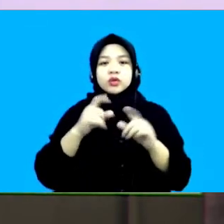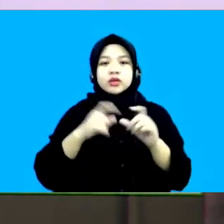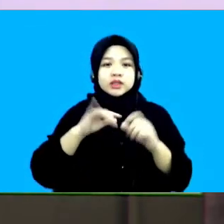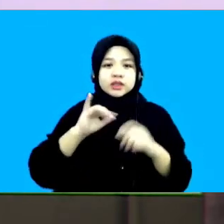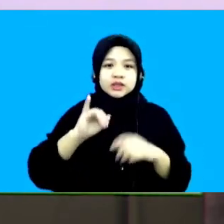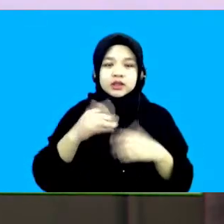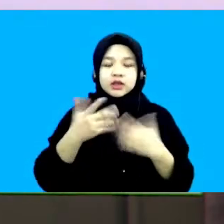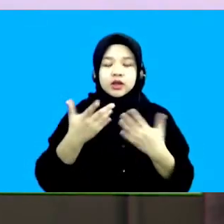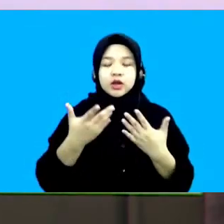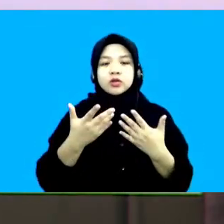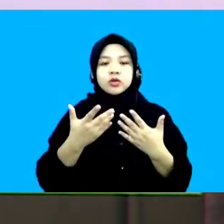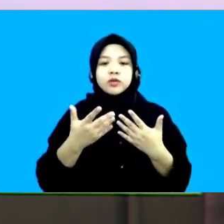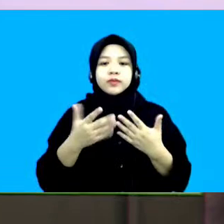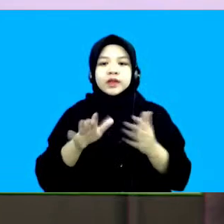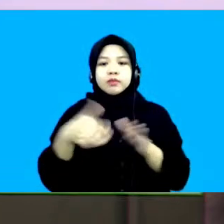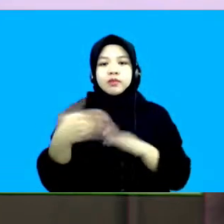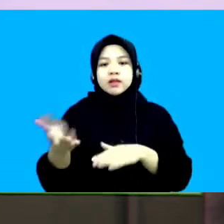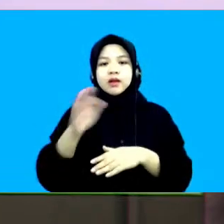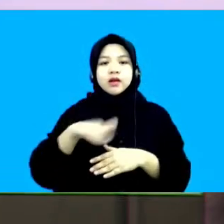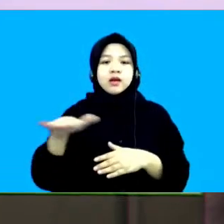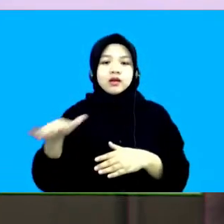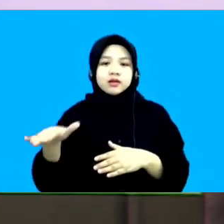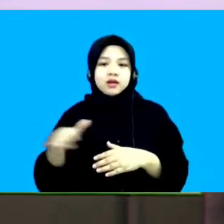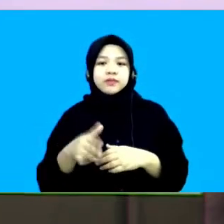the example is,